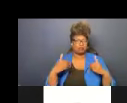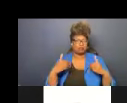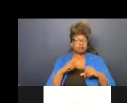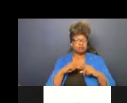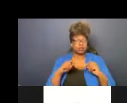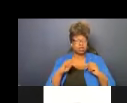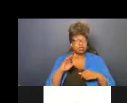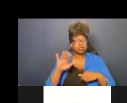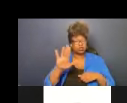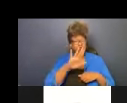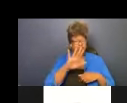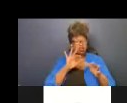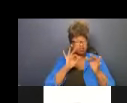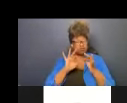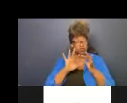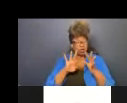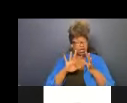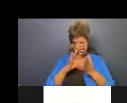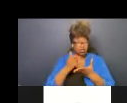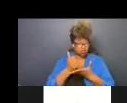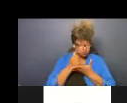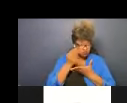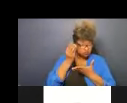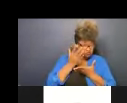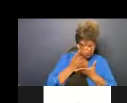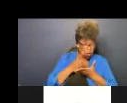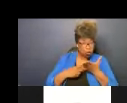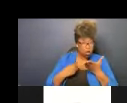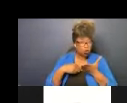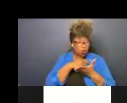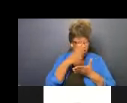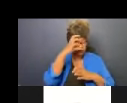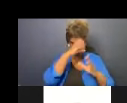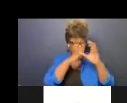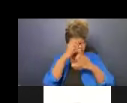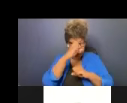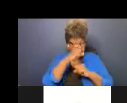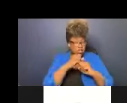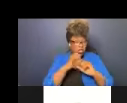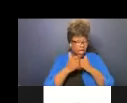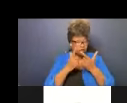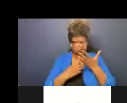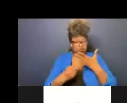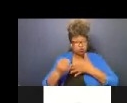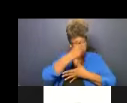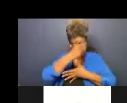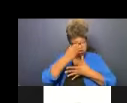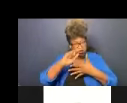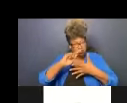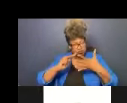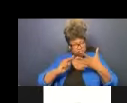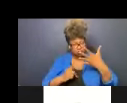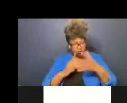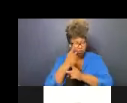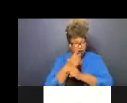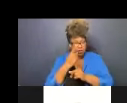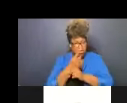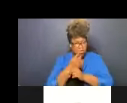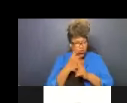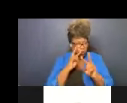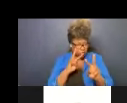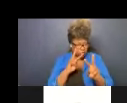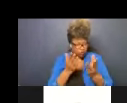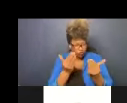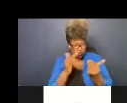to understand what we're missing and if we're prioritizing things properly. So looking forward to that feedback. So the